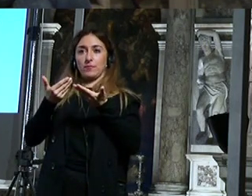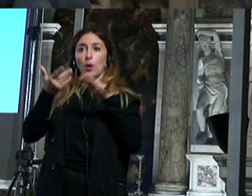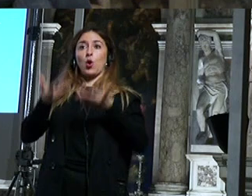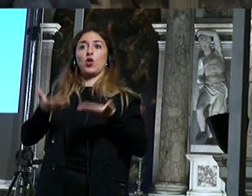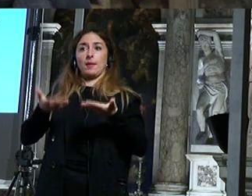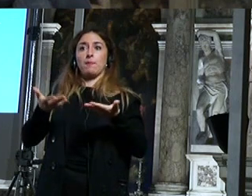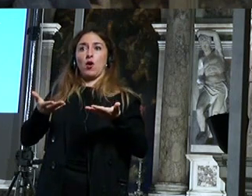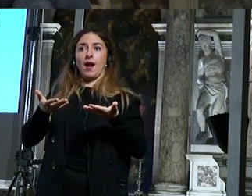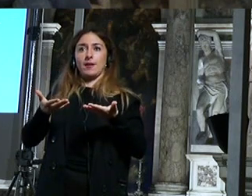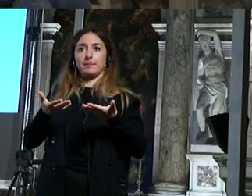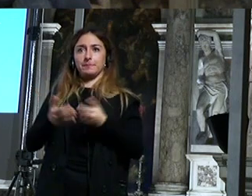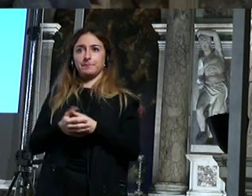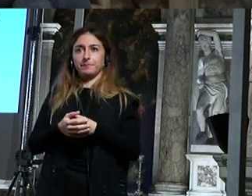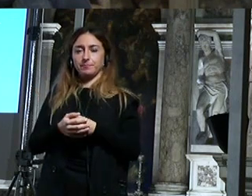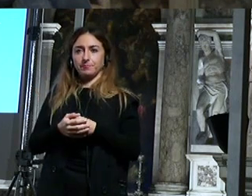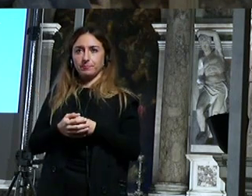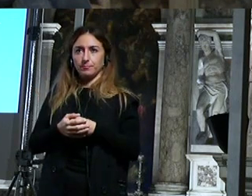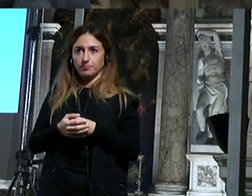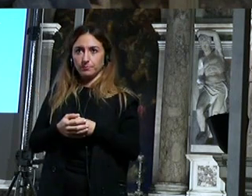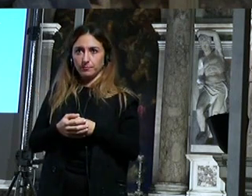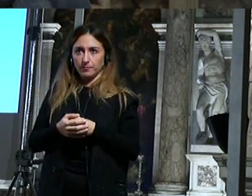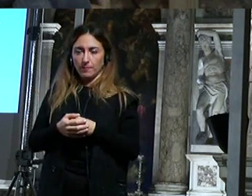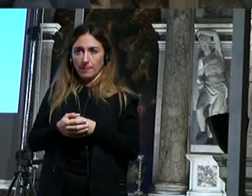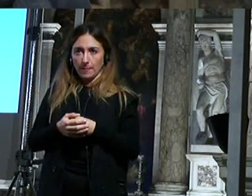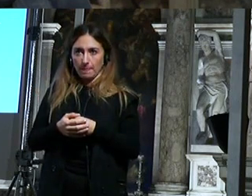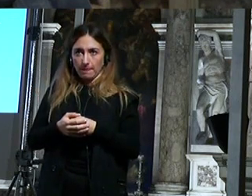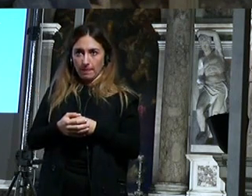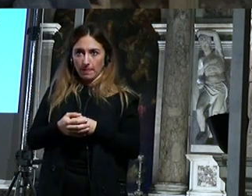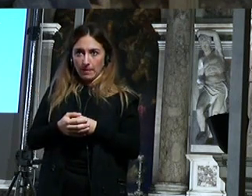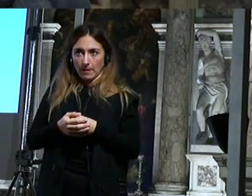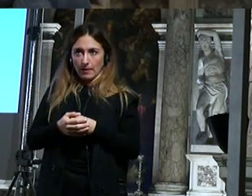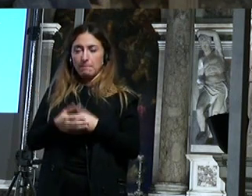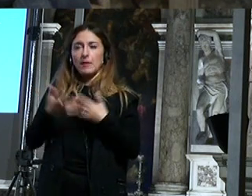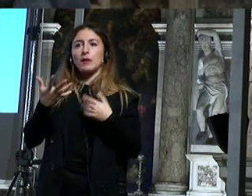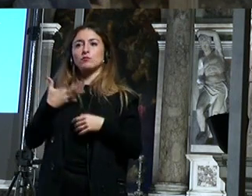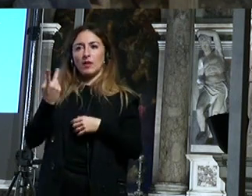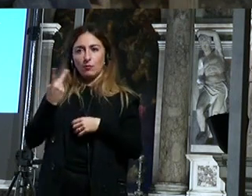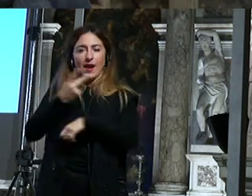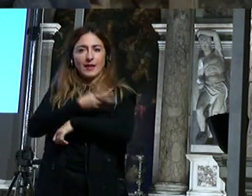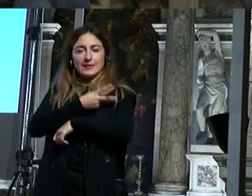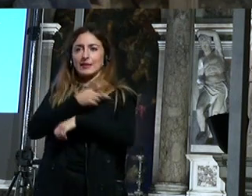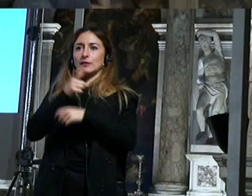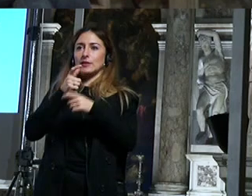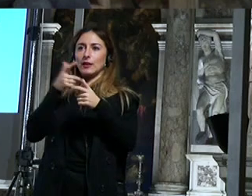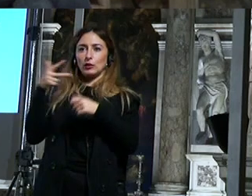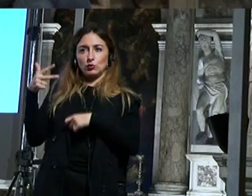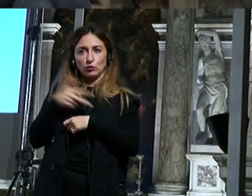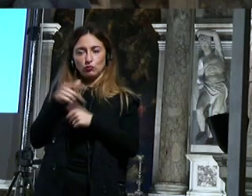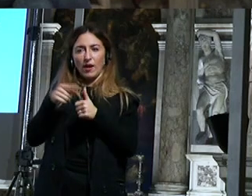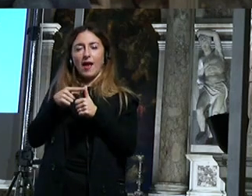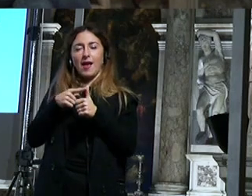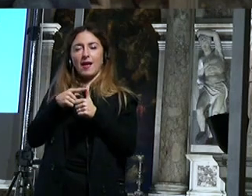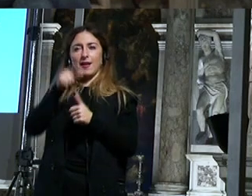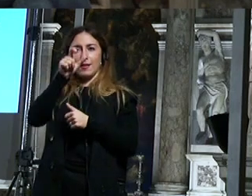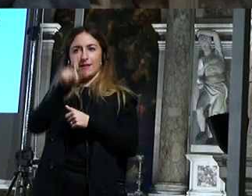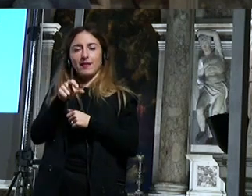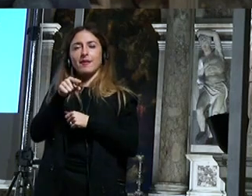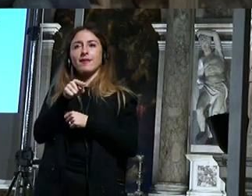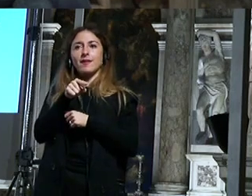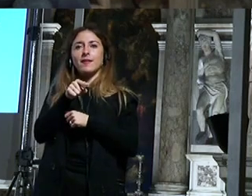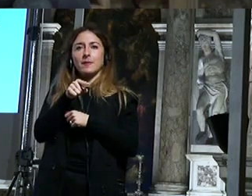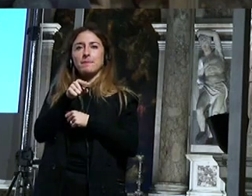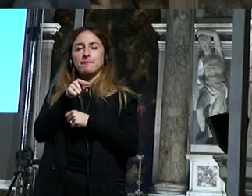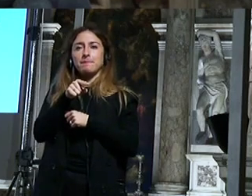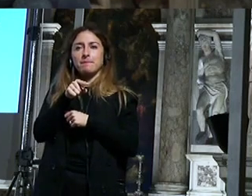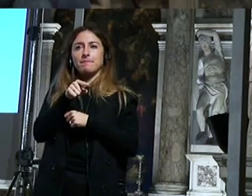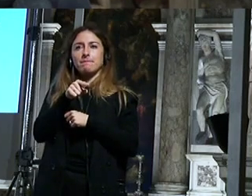of Social Services of some kind, although the name of this department is played with a lot in the story, arrives at the